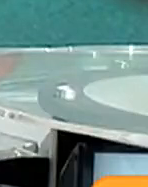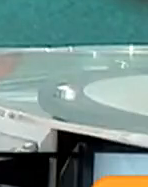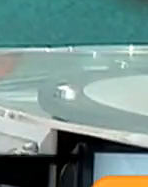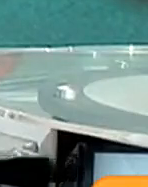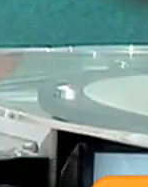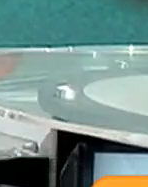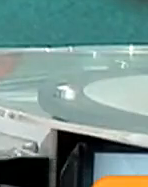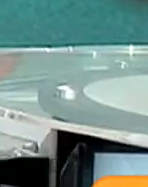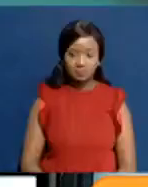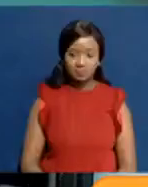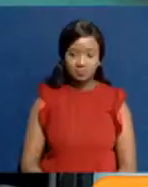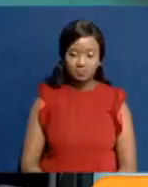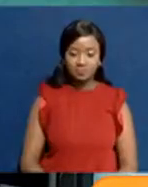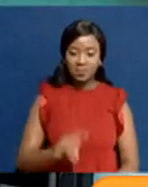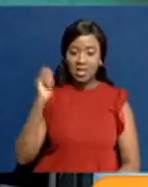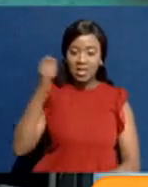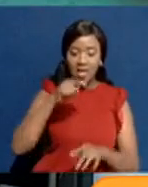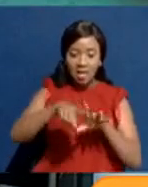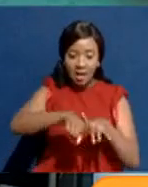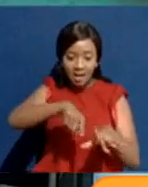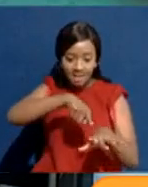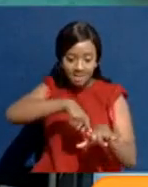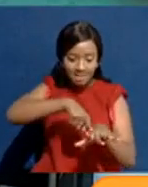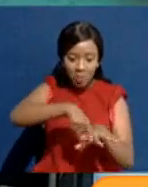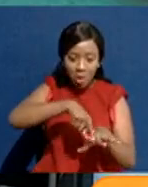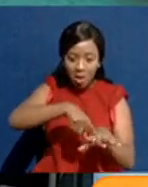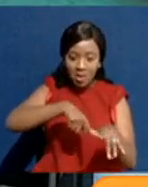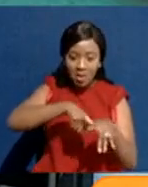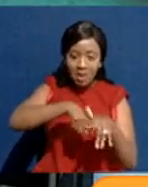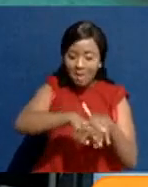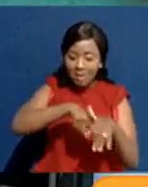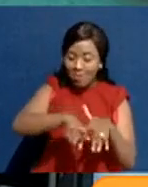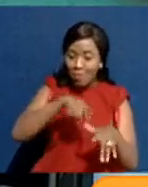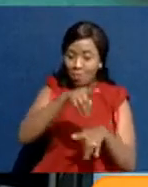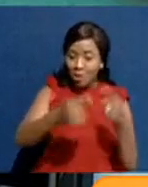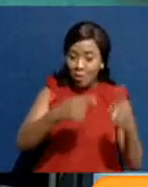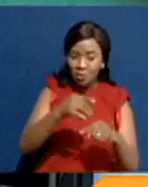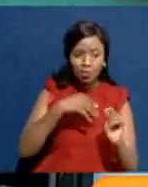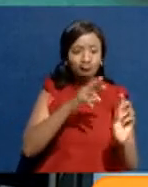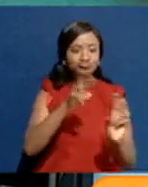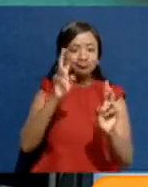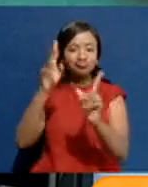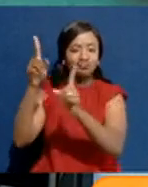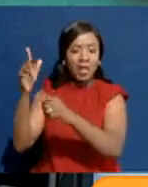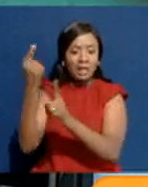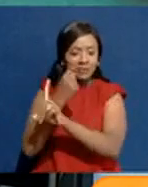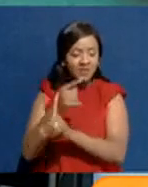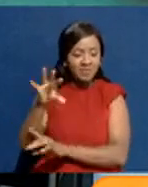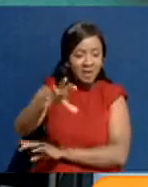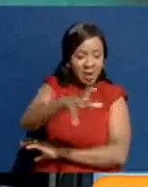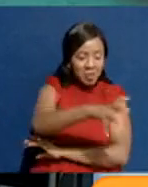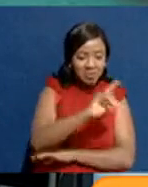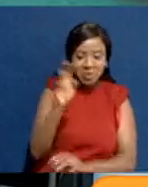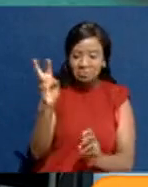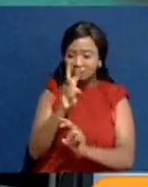The Kenya Pool Billiard Federation will go on a countrywide drive to select the best pool players for the Kenya national team that'll play